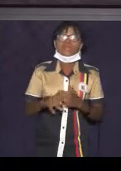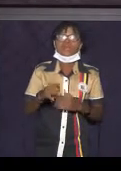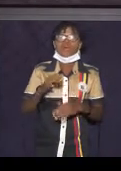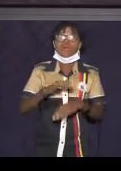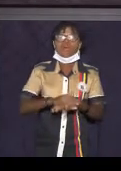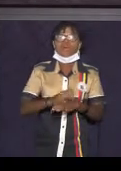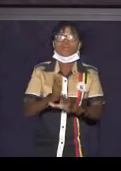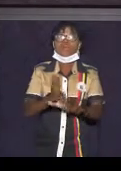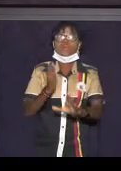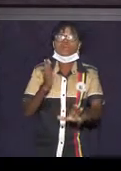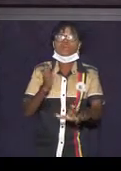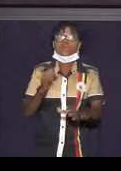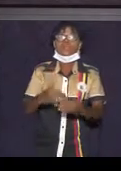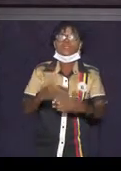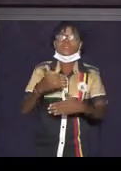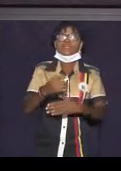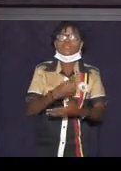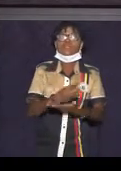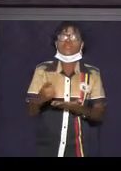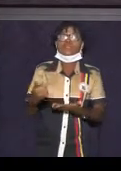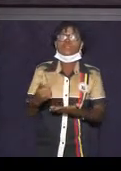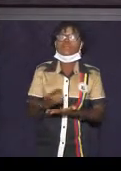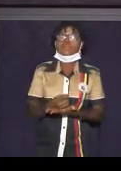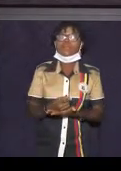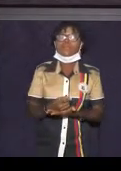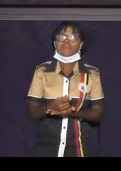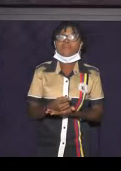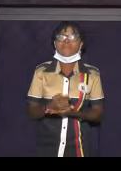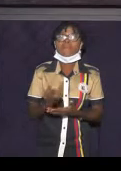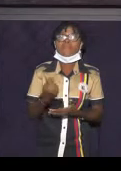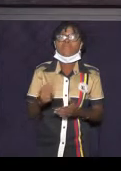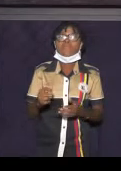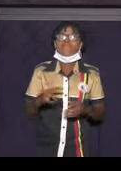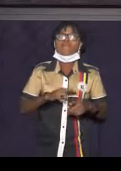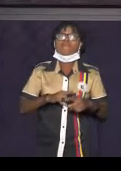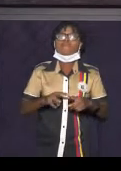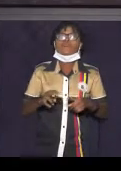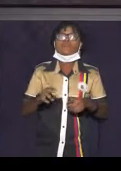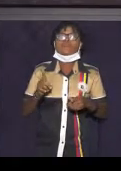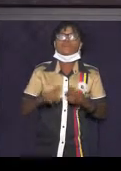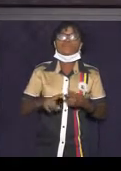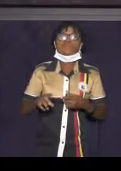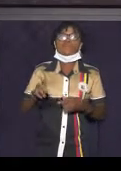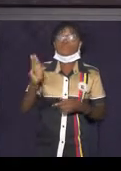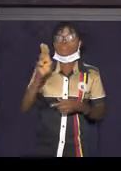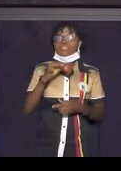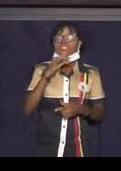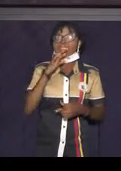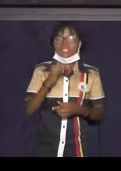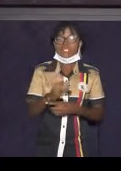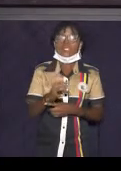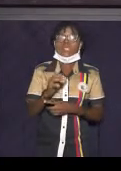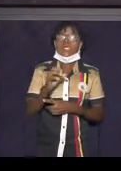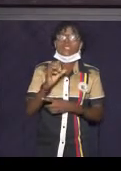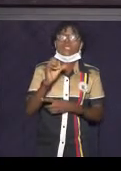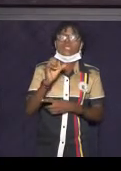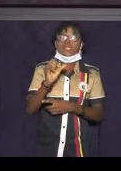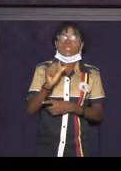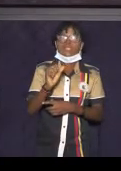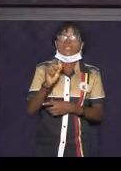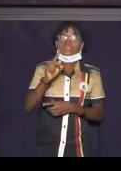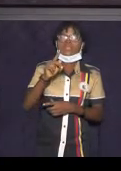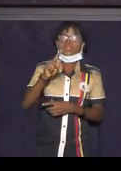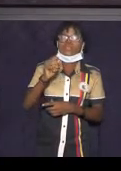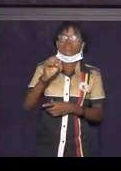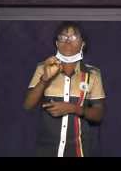on the assembly next week. The verb to use is talk, and it must